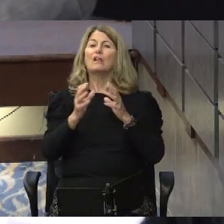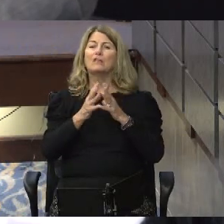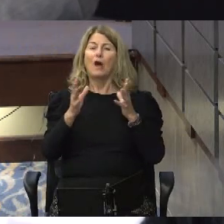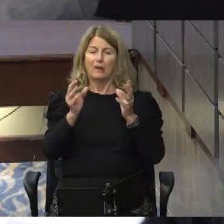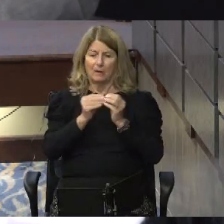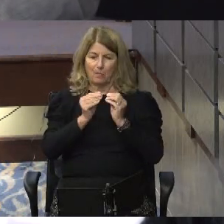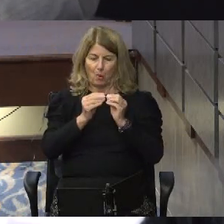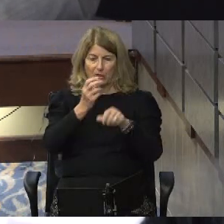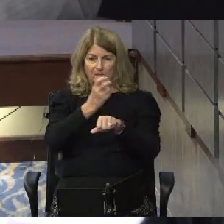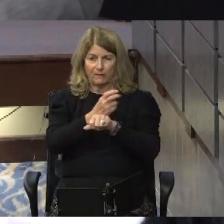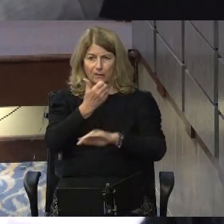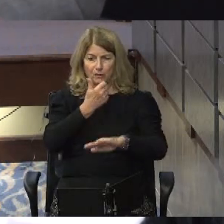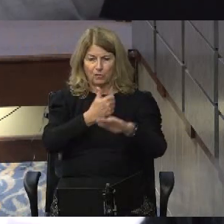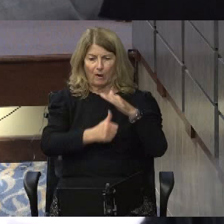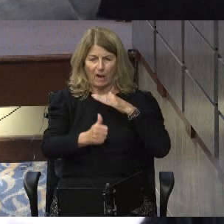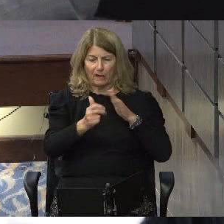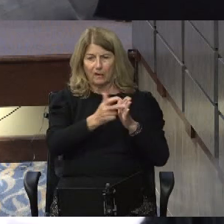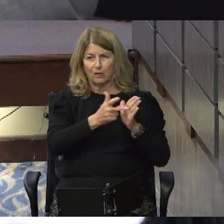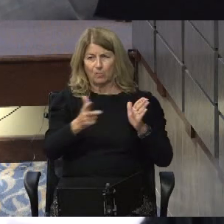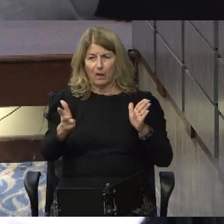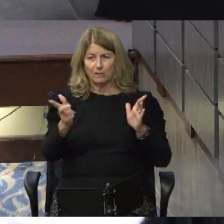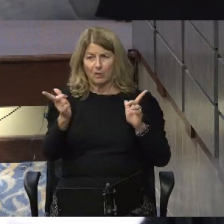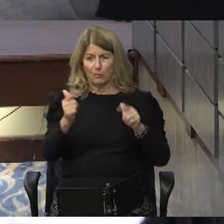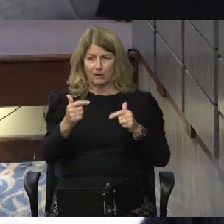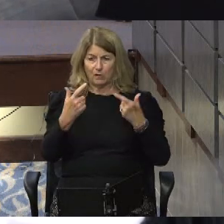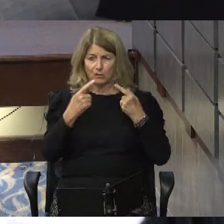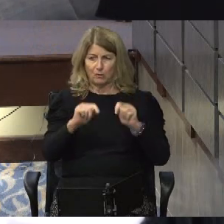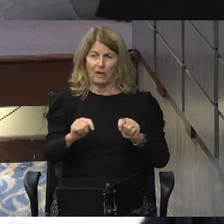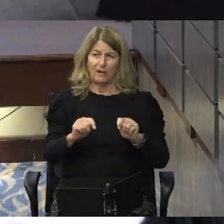garage when you're trying to deal with all 4 sides of it.